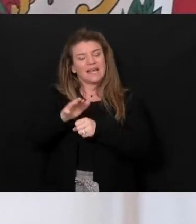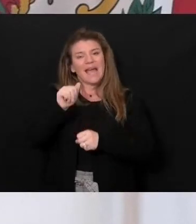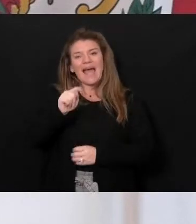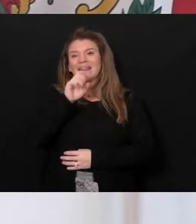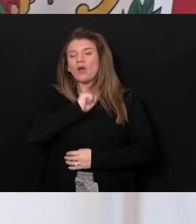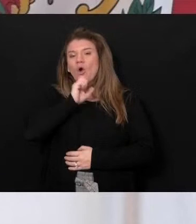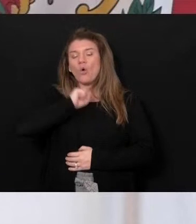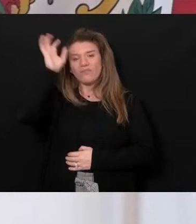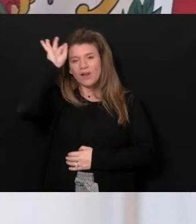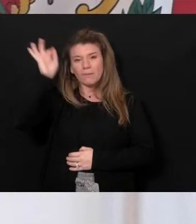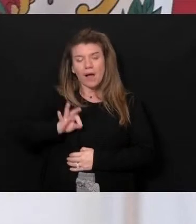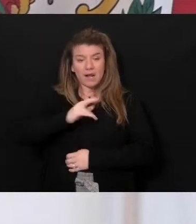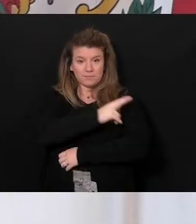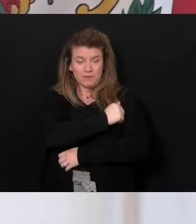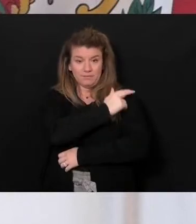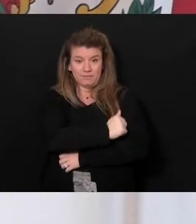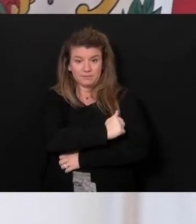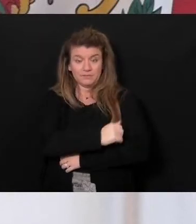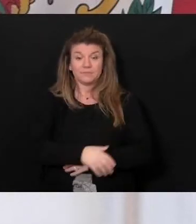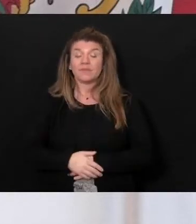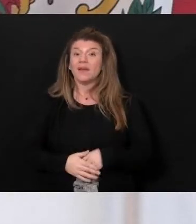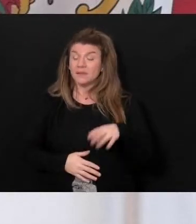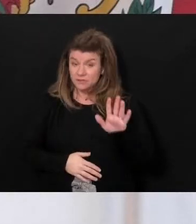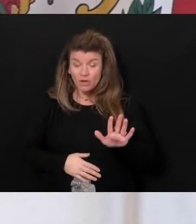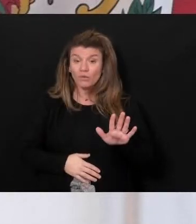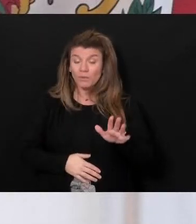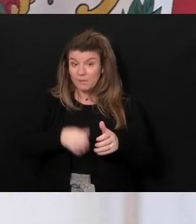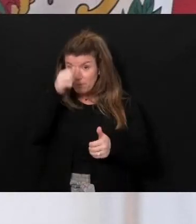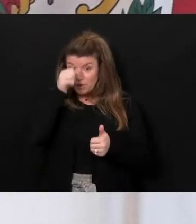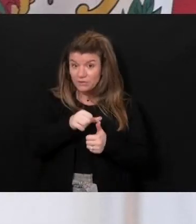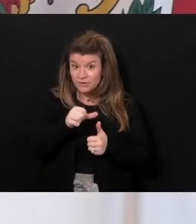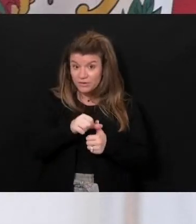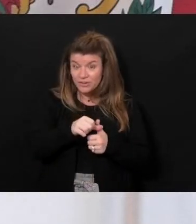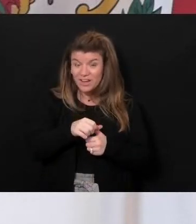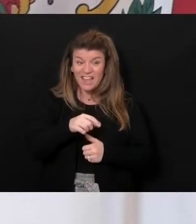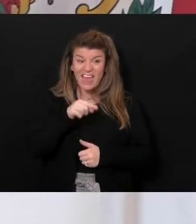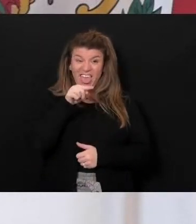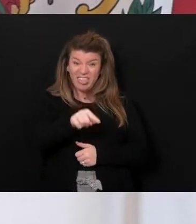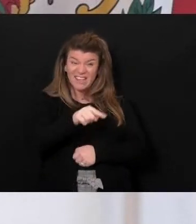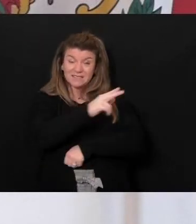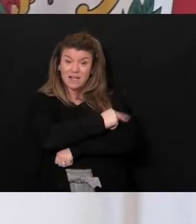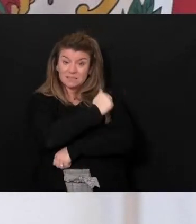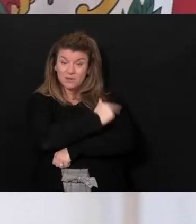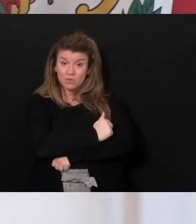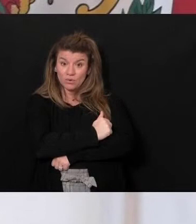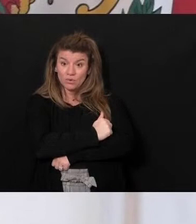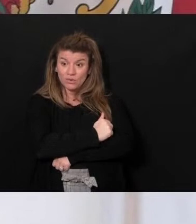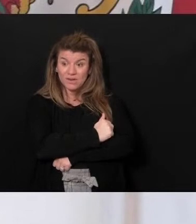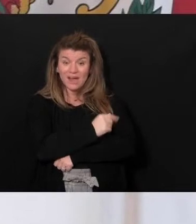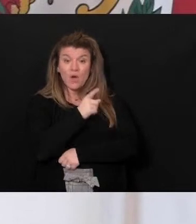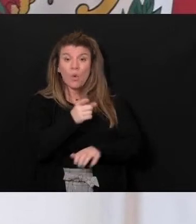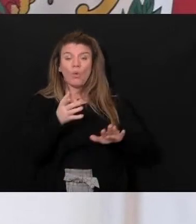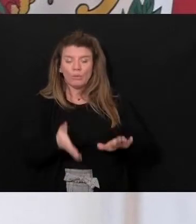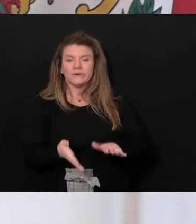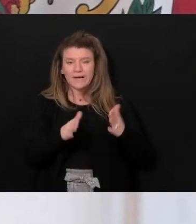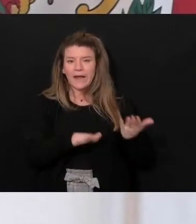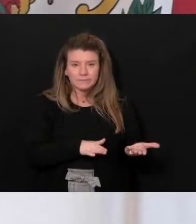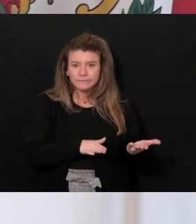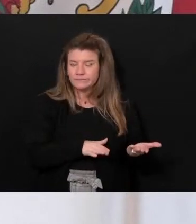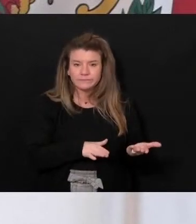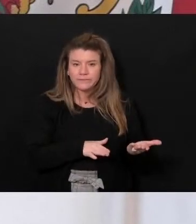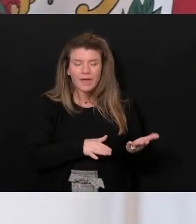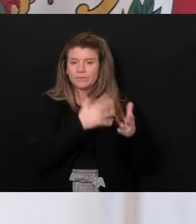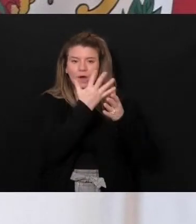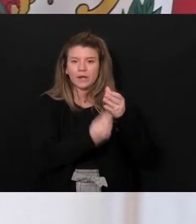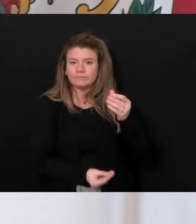old Fairmont Hospital. Now just think about this. This hospital was dying. That's all there